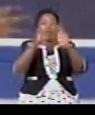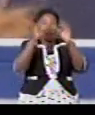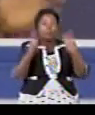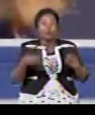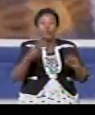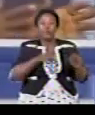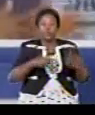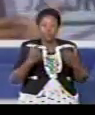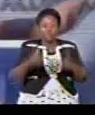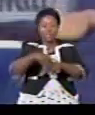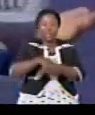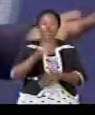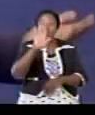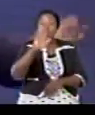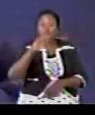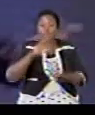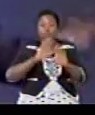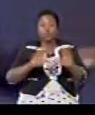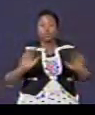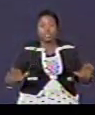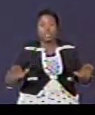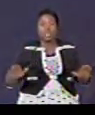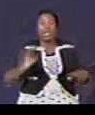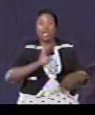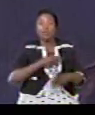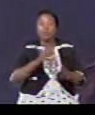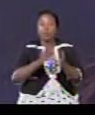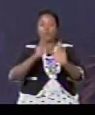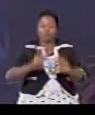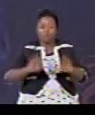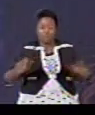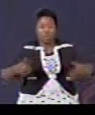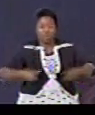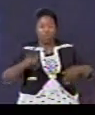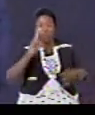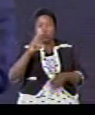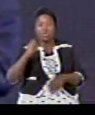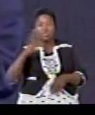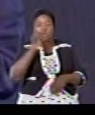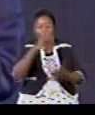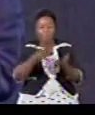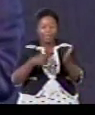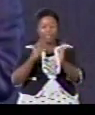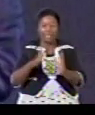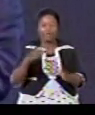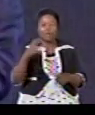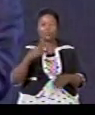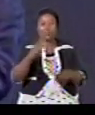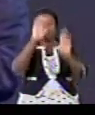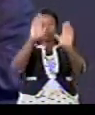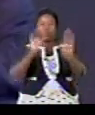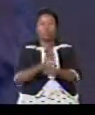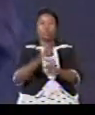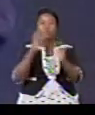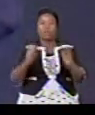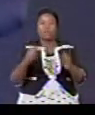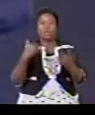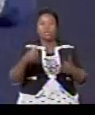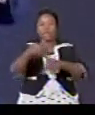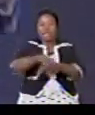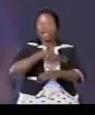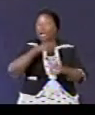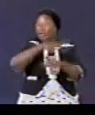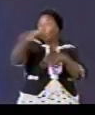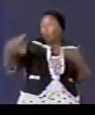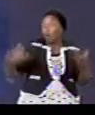Your children, our children, the young ones, they'll be partakers of the miracle power tonight. And